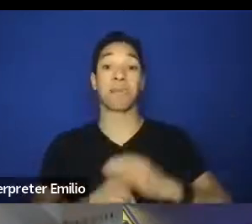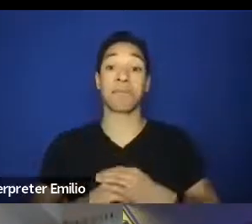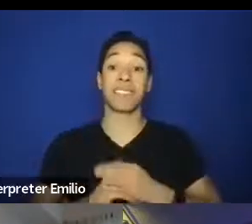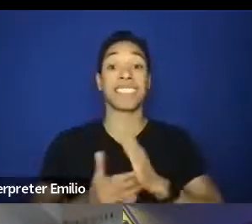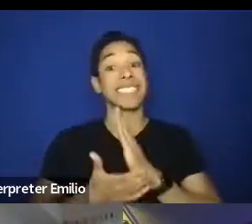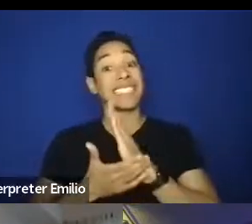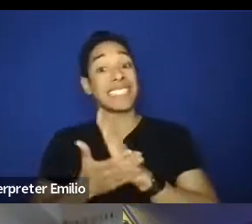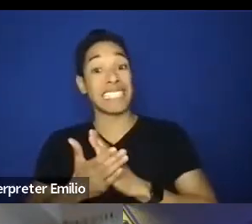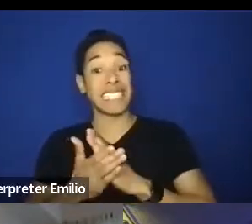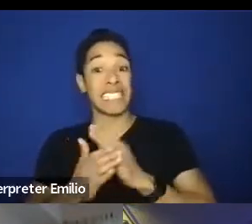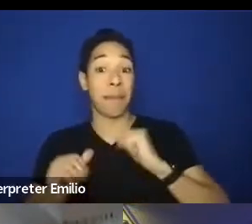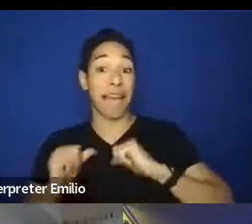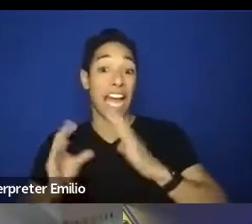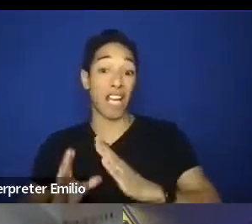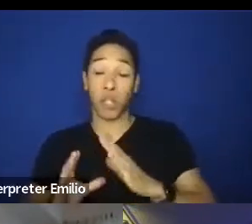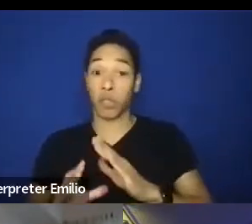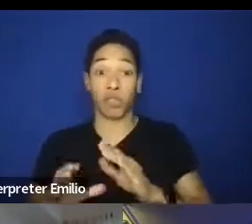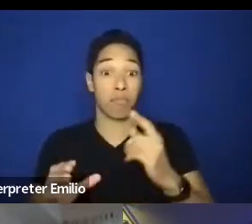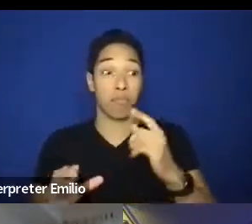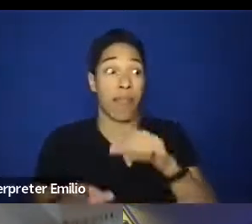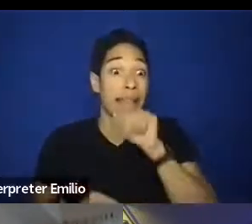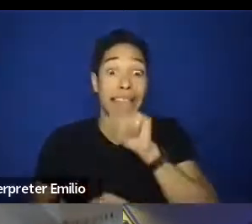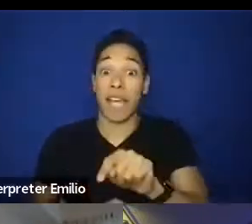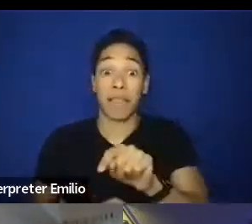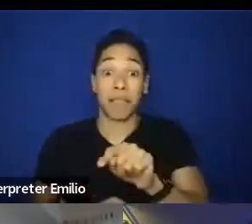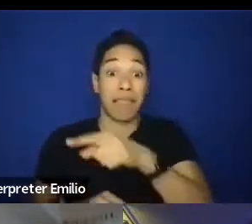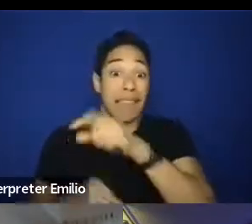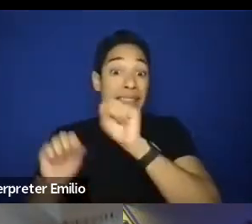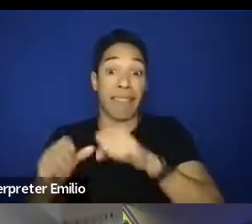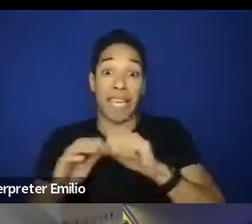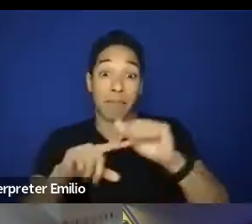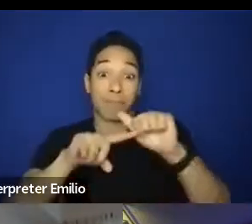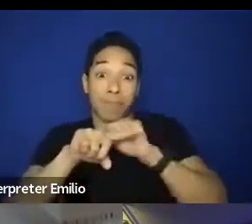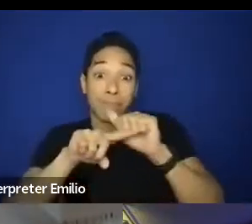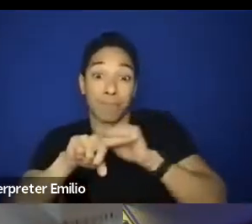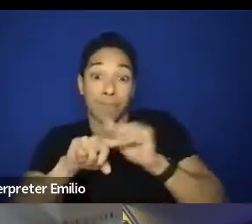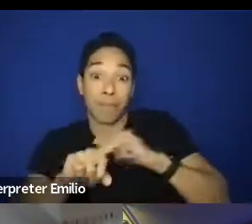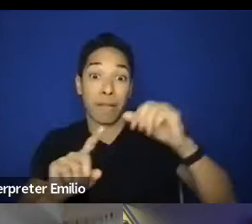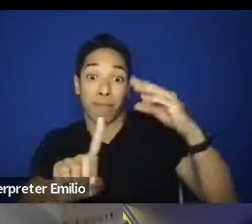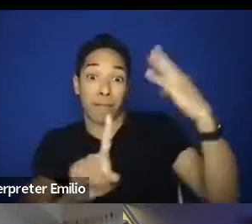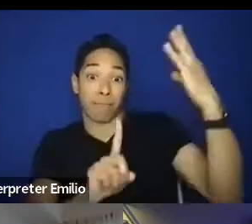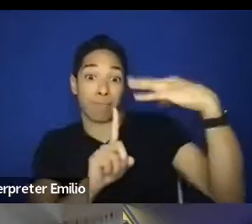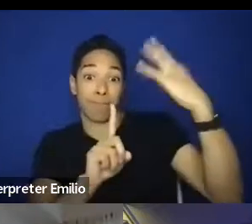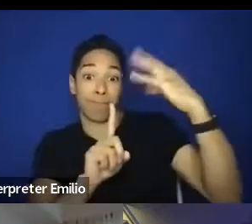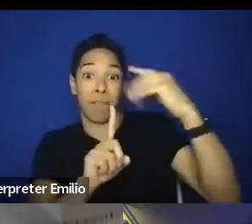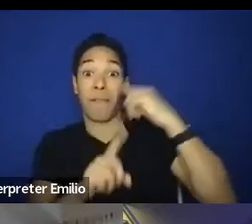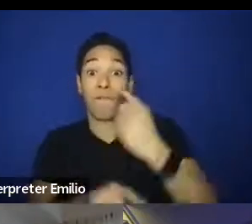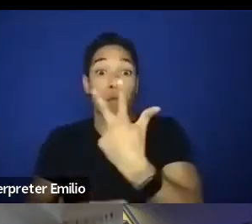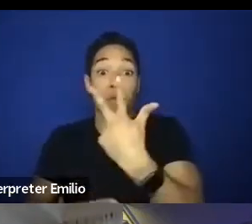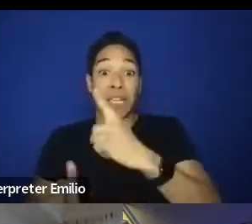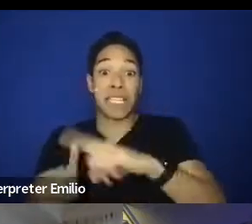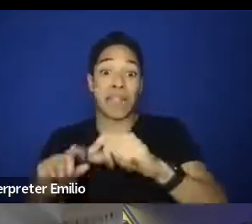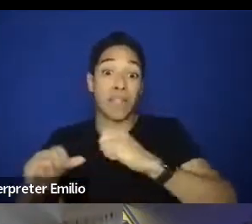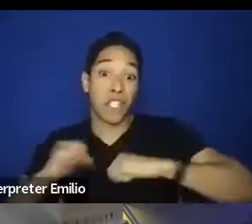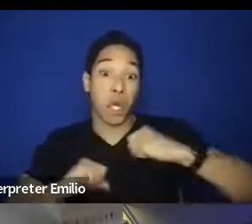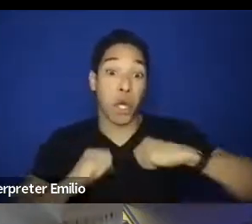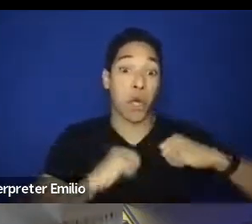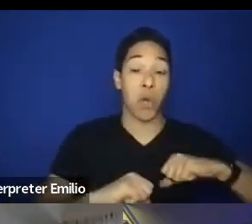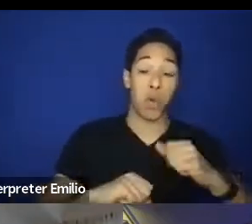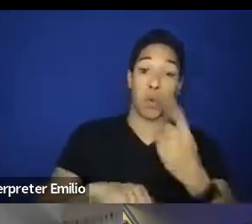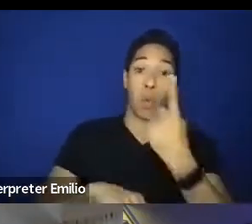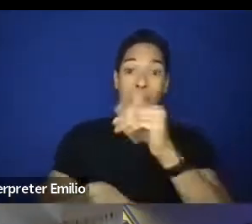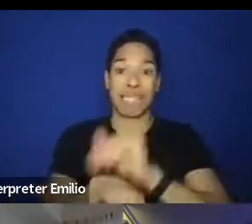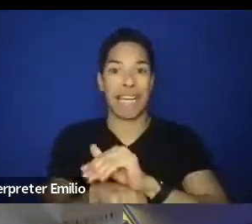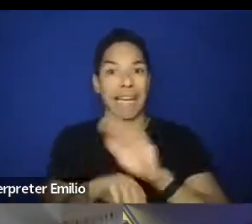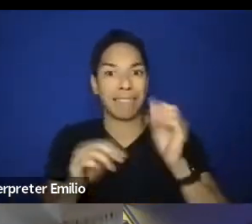3 things the same night and then be done with it. And a lot of people say, I've been getting